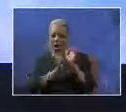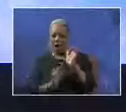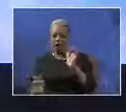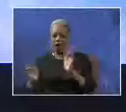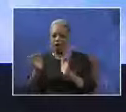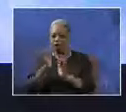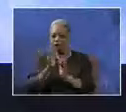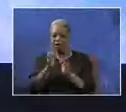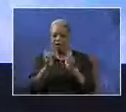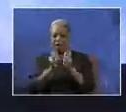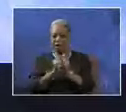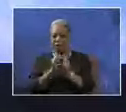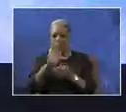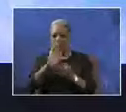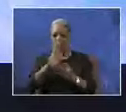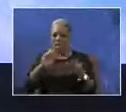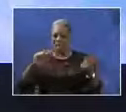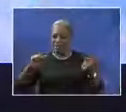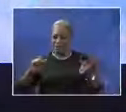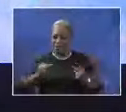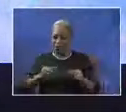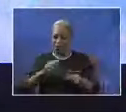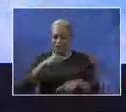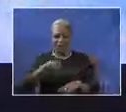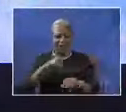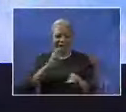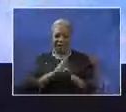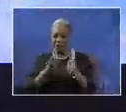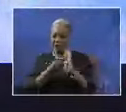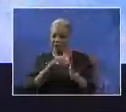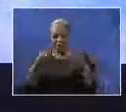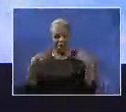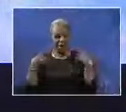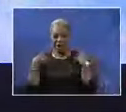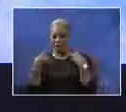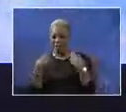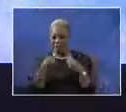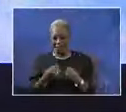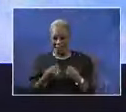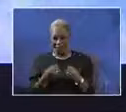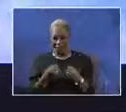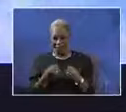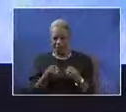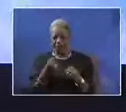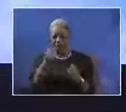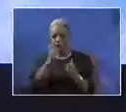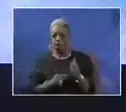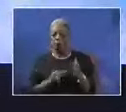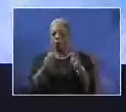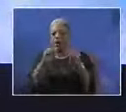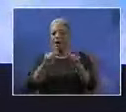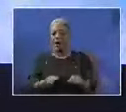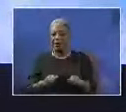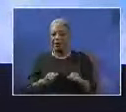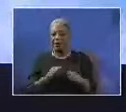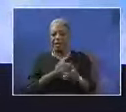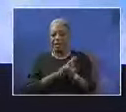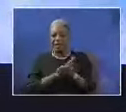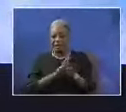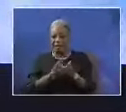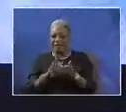stripes, I am healed. What can wash away my